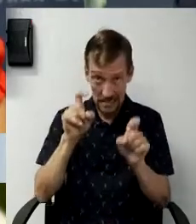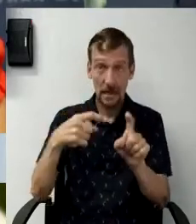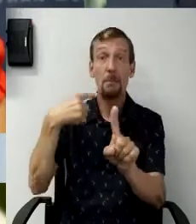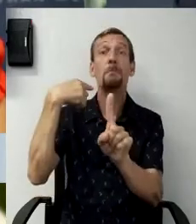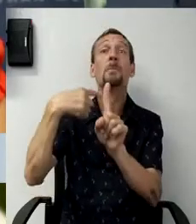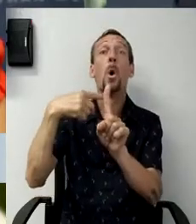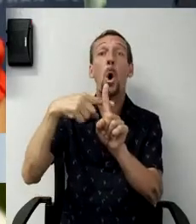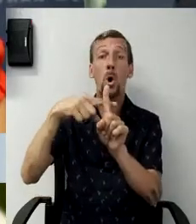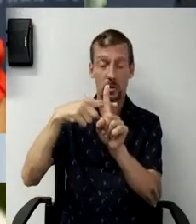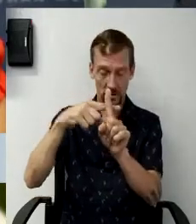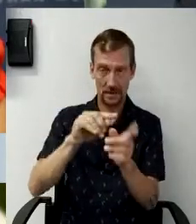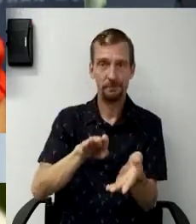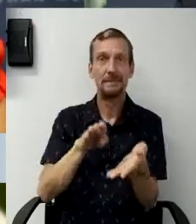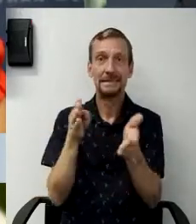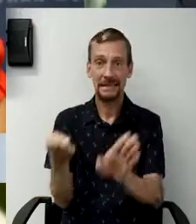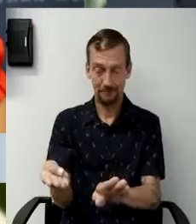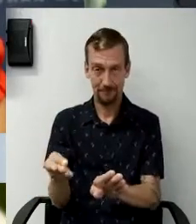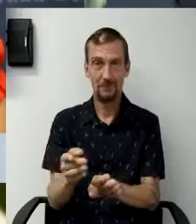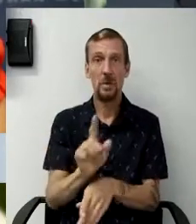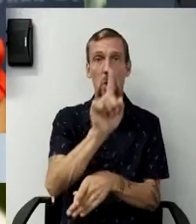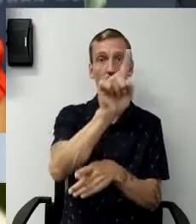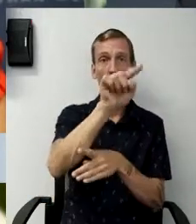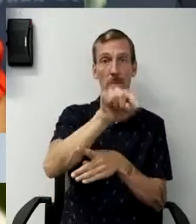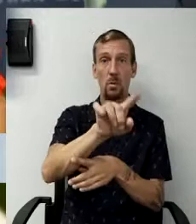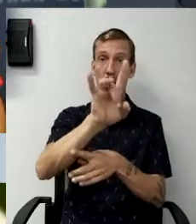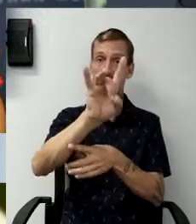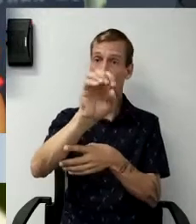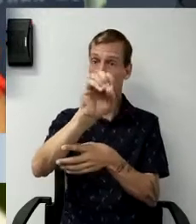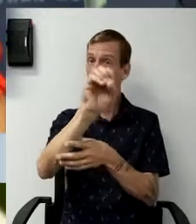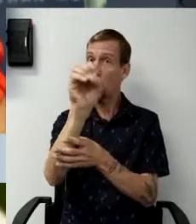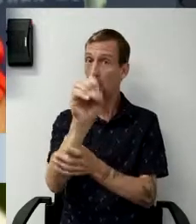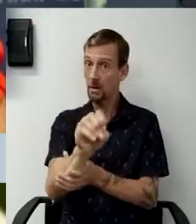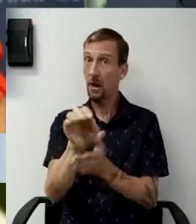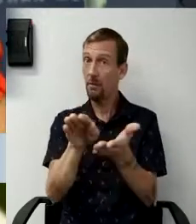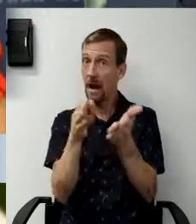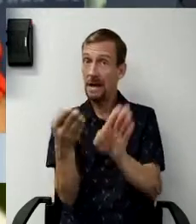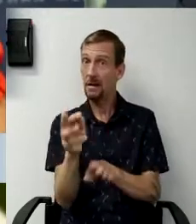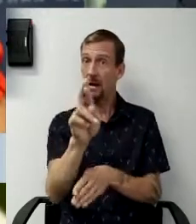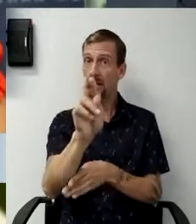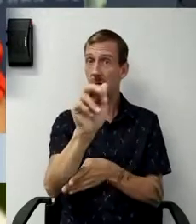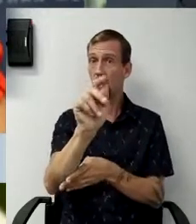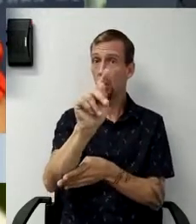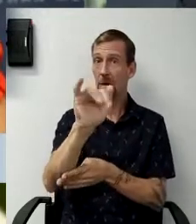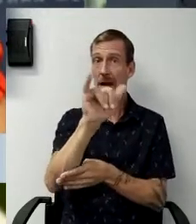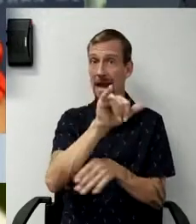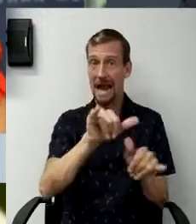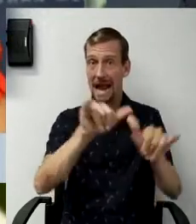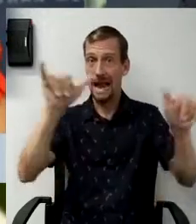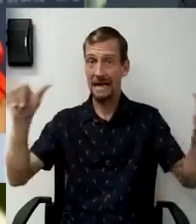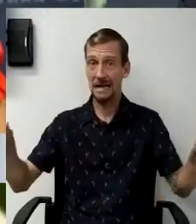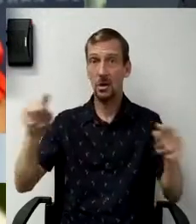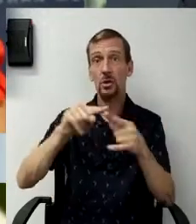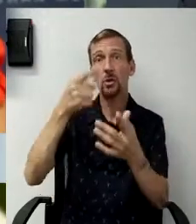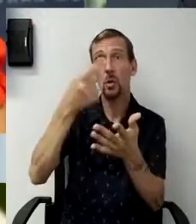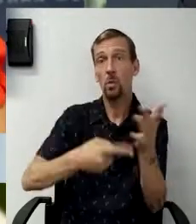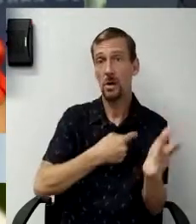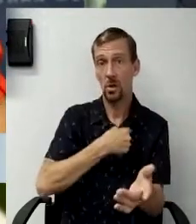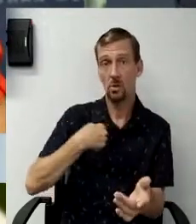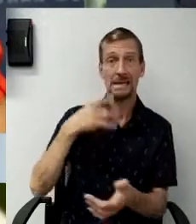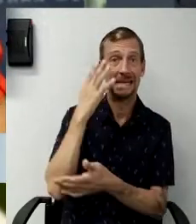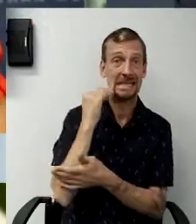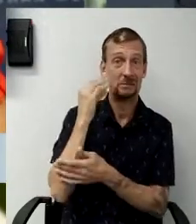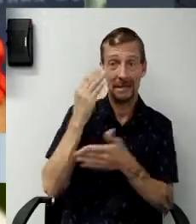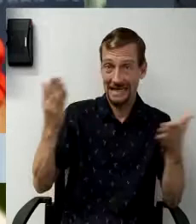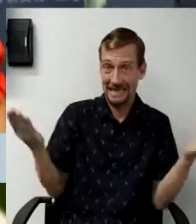up passing away. That 1.8% death rate is identical to what we have been experiencing here in